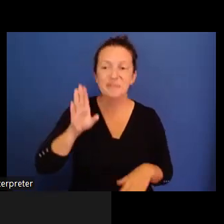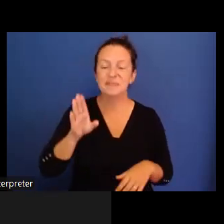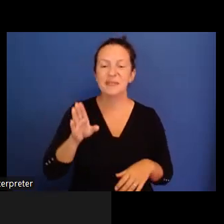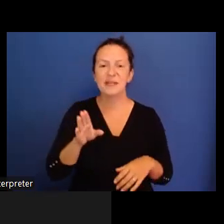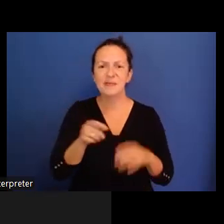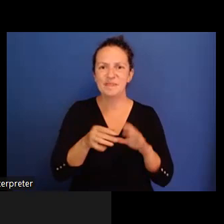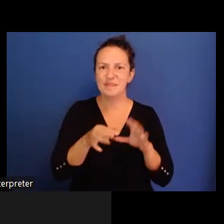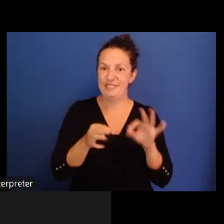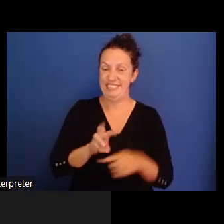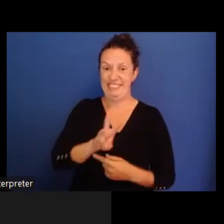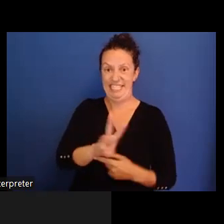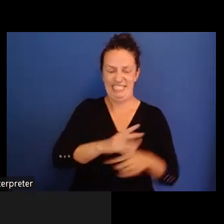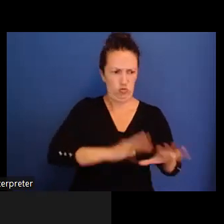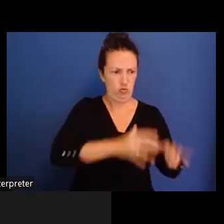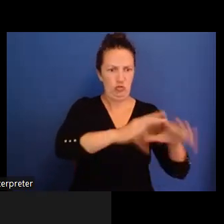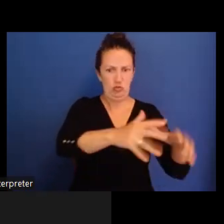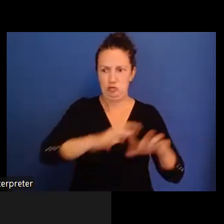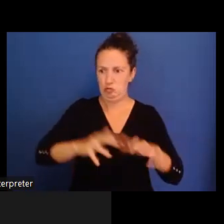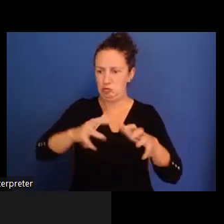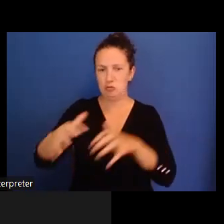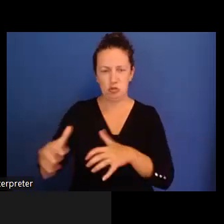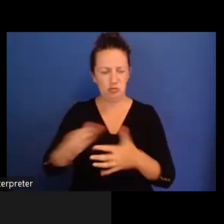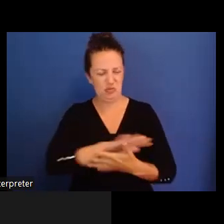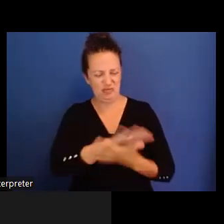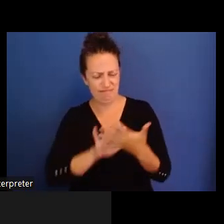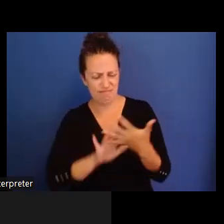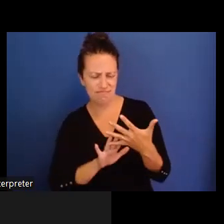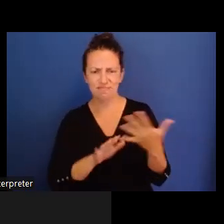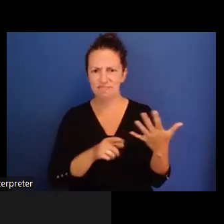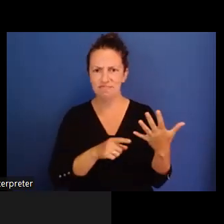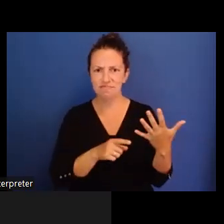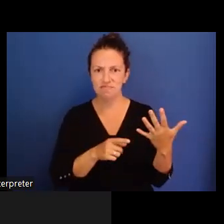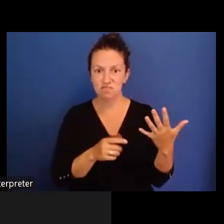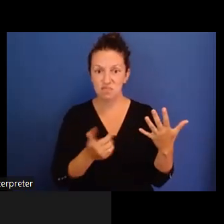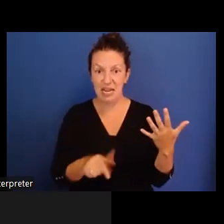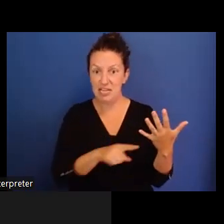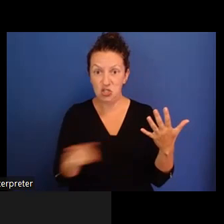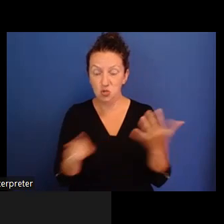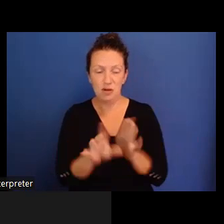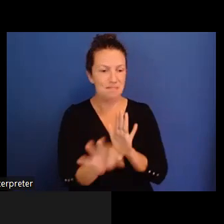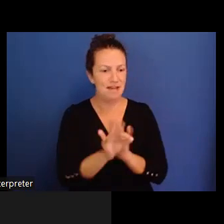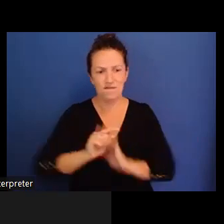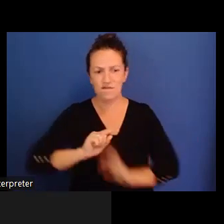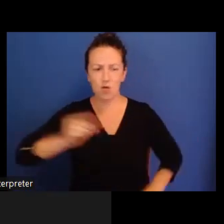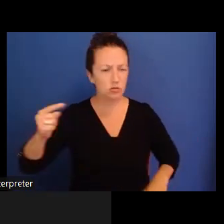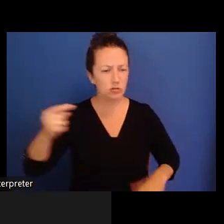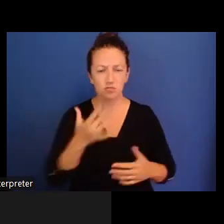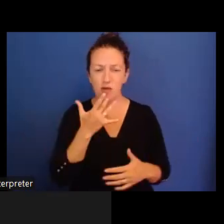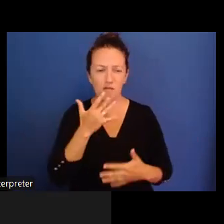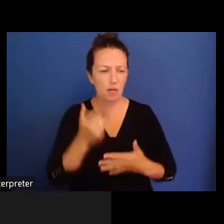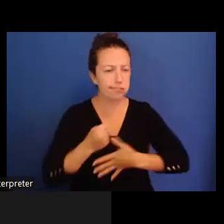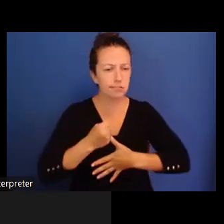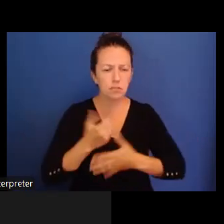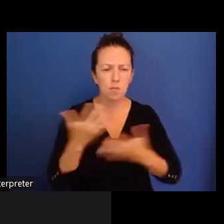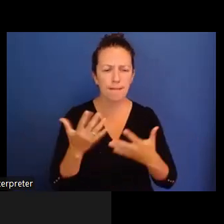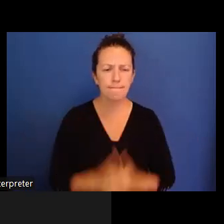6 groups. Is there one that you would choose to go to first? D left parent by right